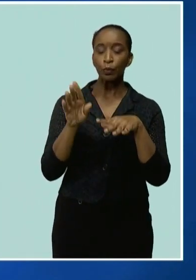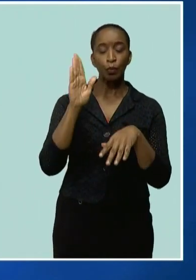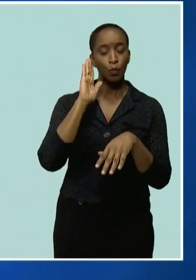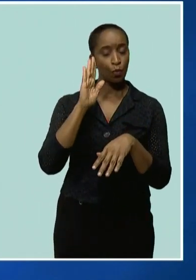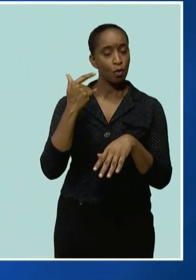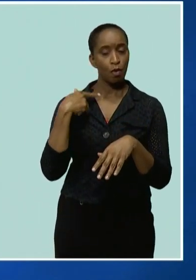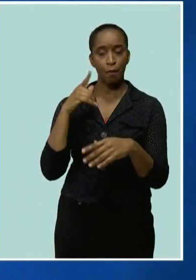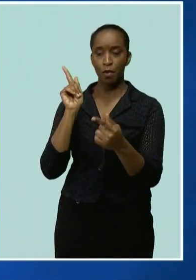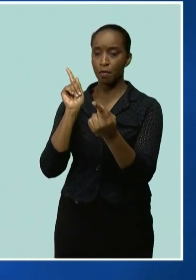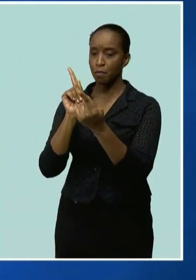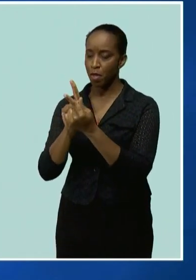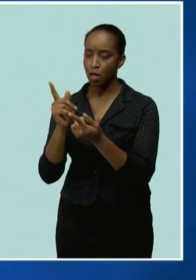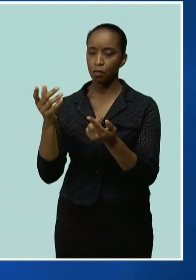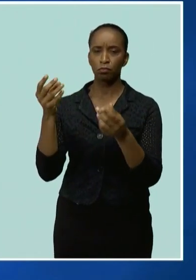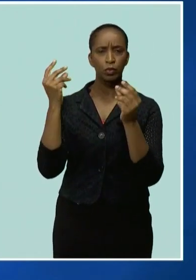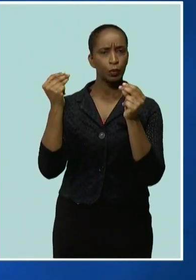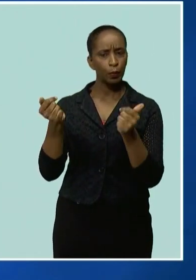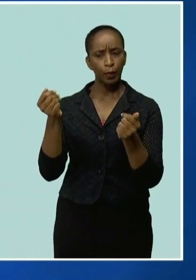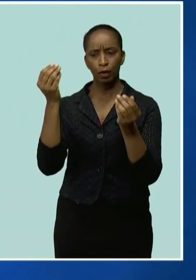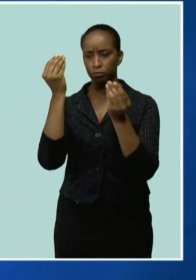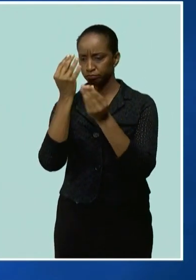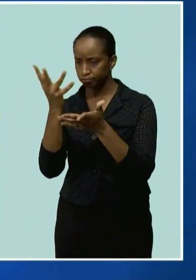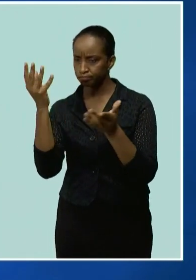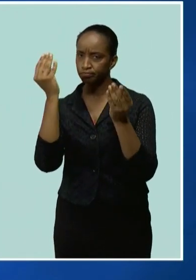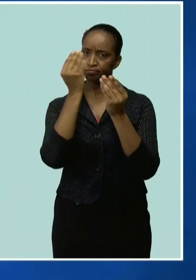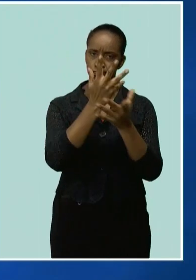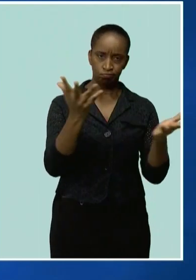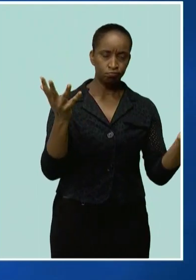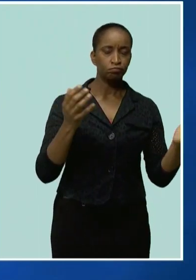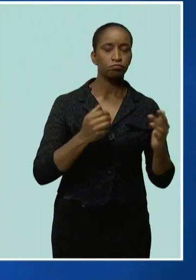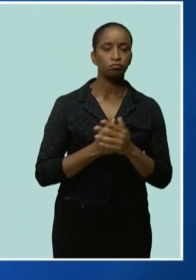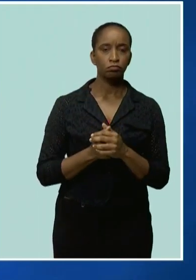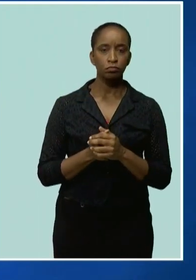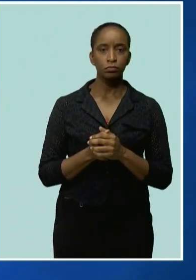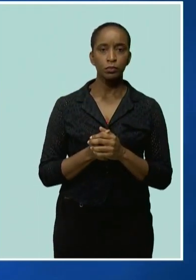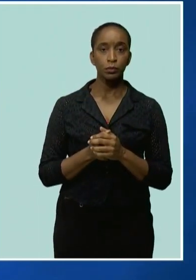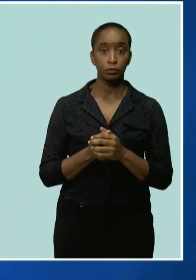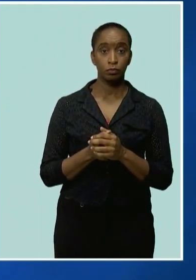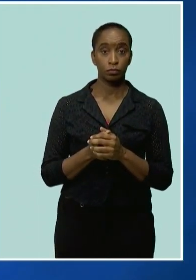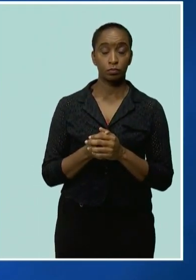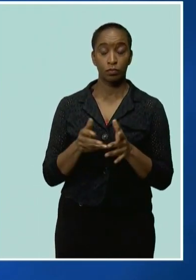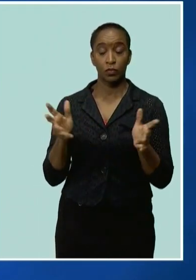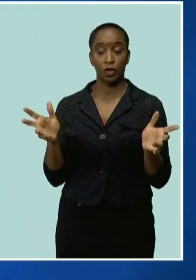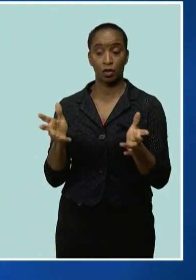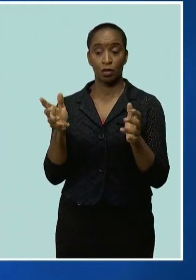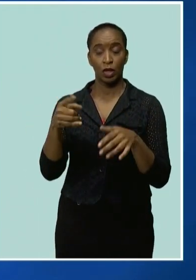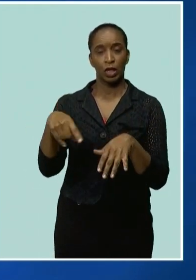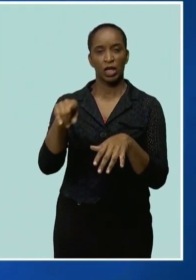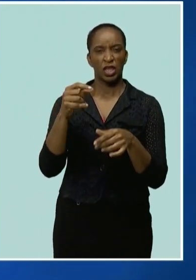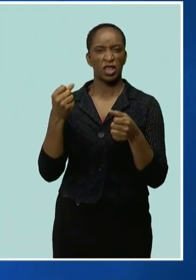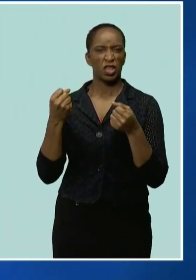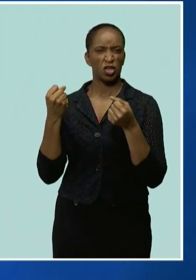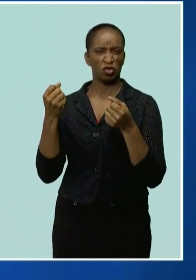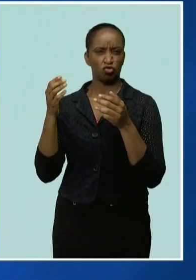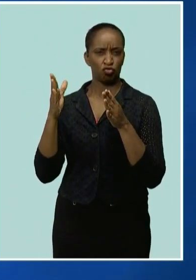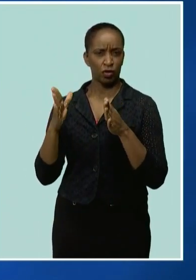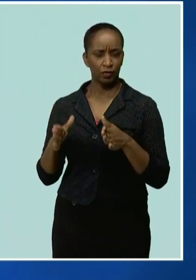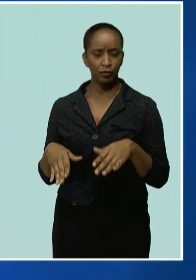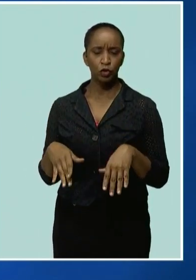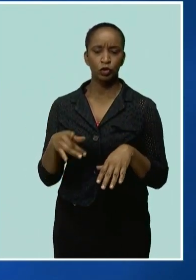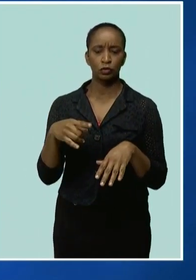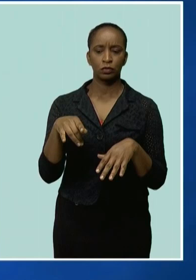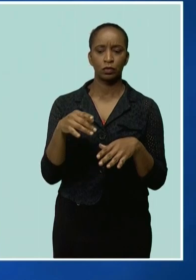it publicly. And I urge the workers to not use no profanity on the